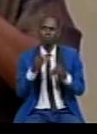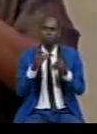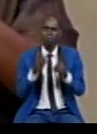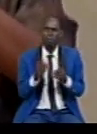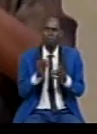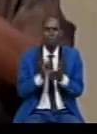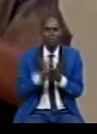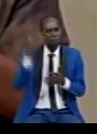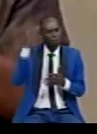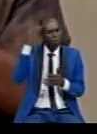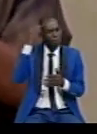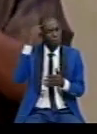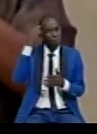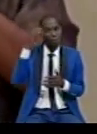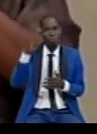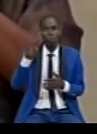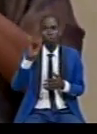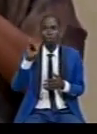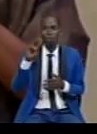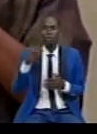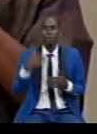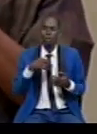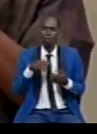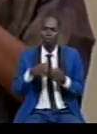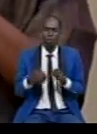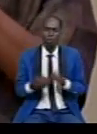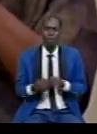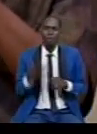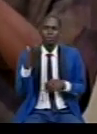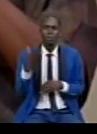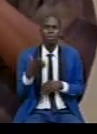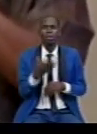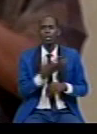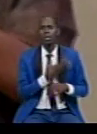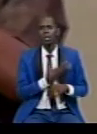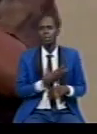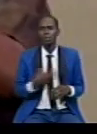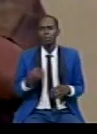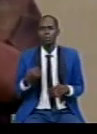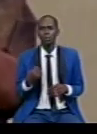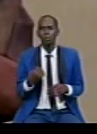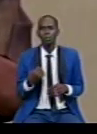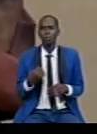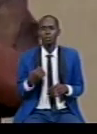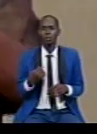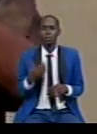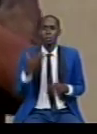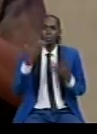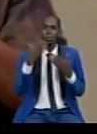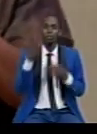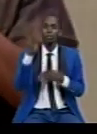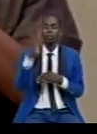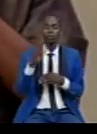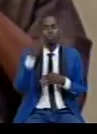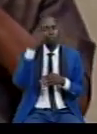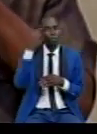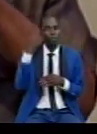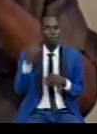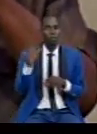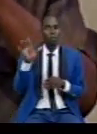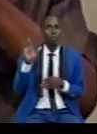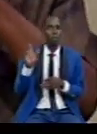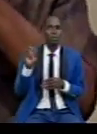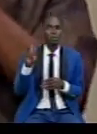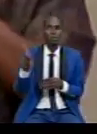to General Hospital that I'm going to admit it. But thank God, my wife said that GCK or Ibori